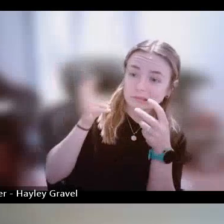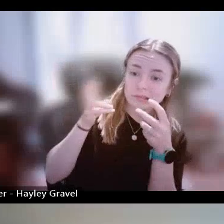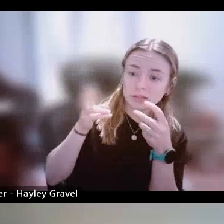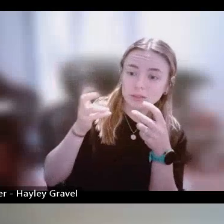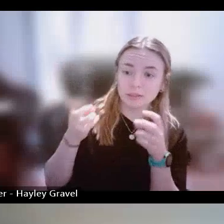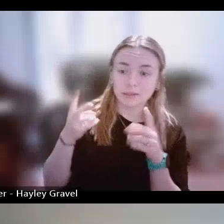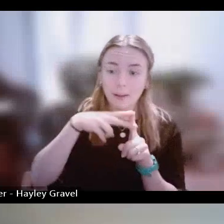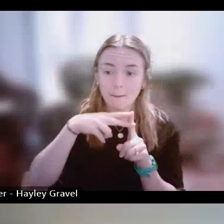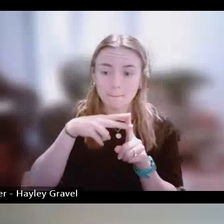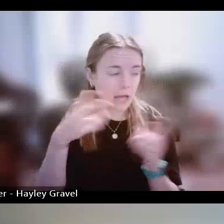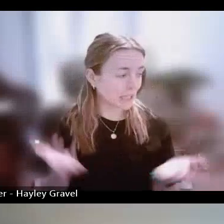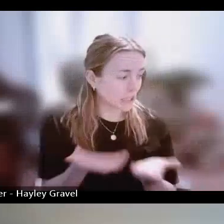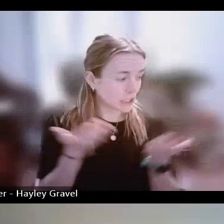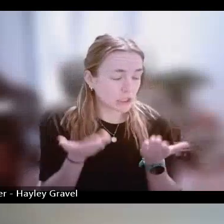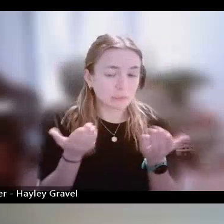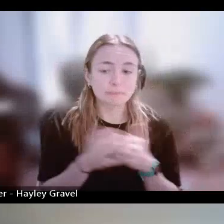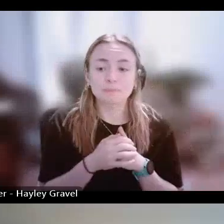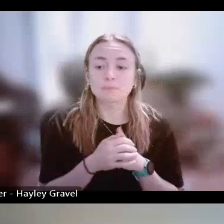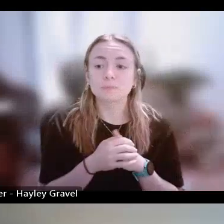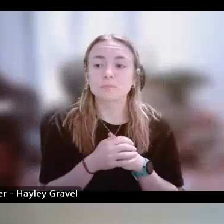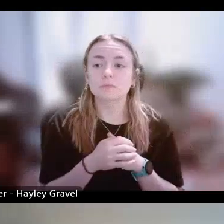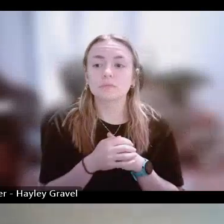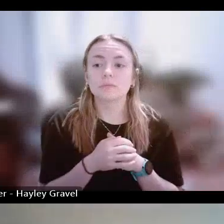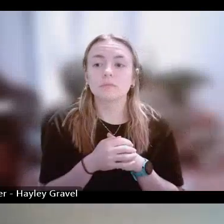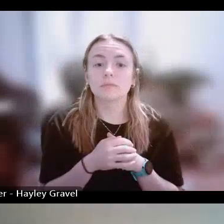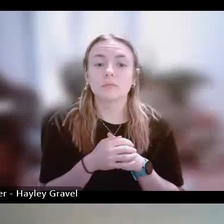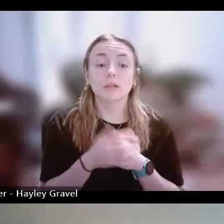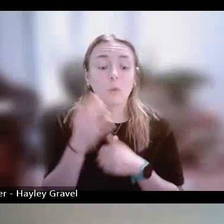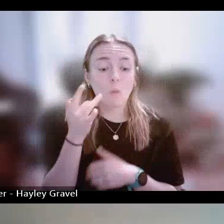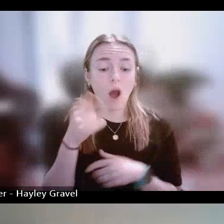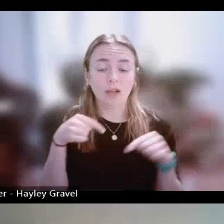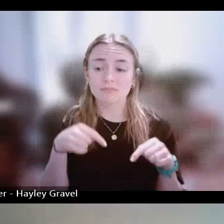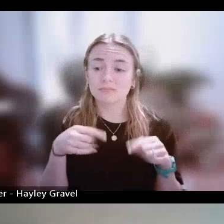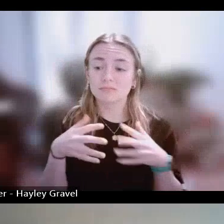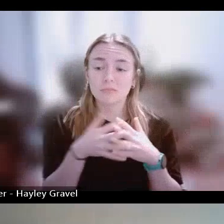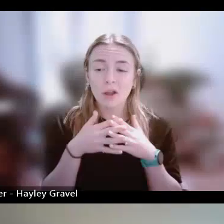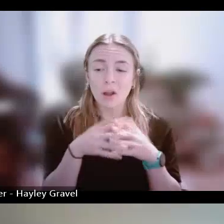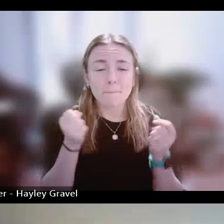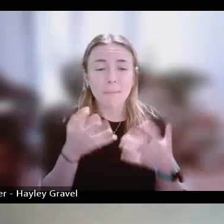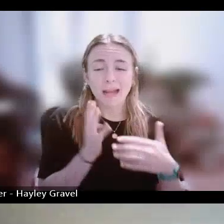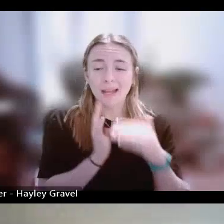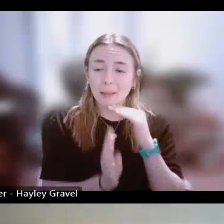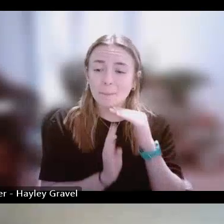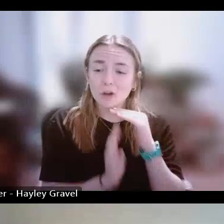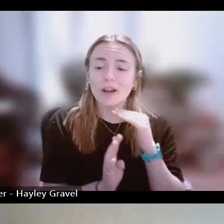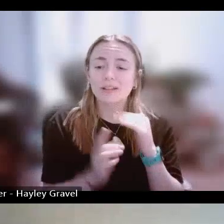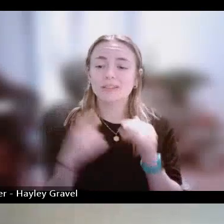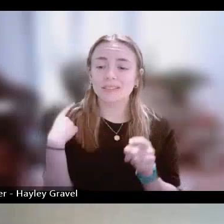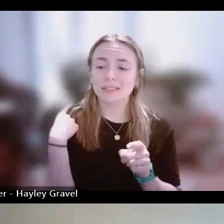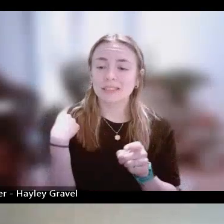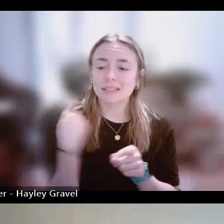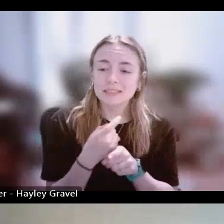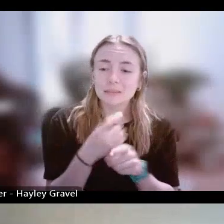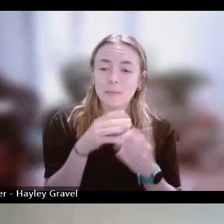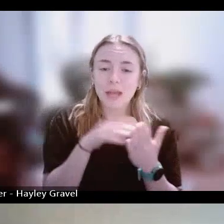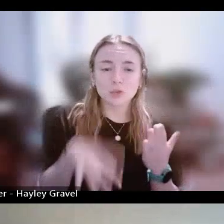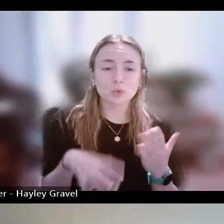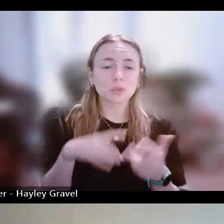heavy influx of refugees, of Hispanic students, and also have a lot of Arabic